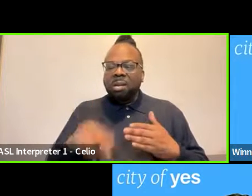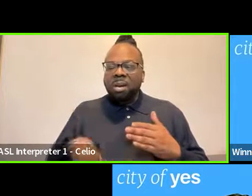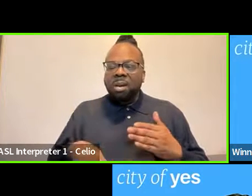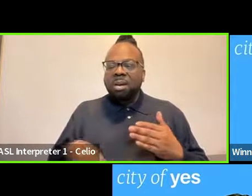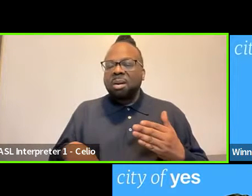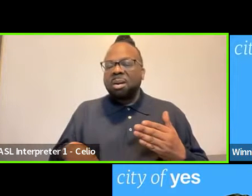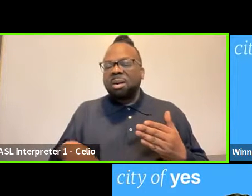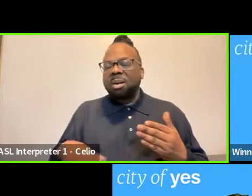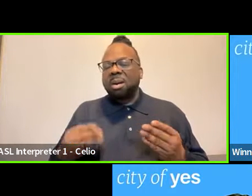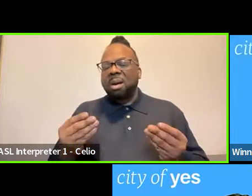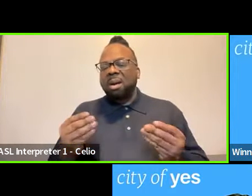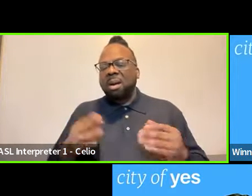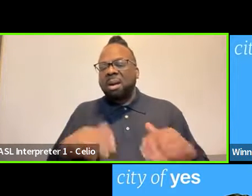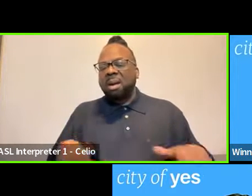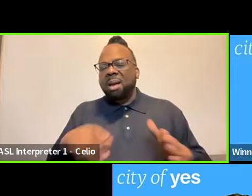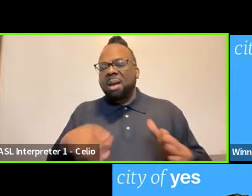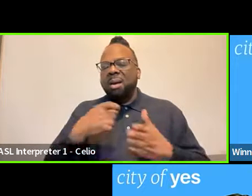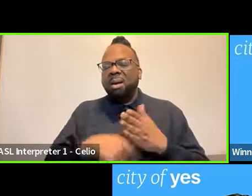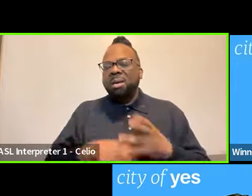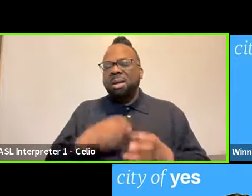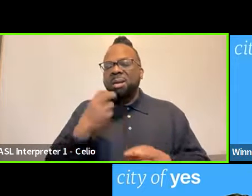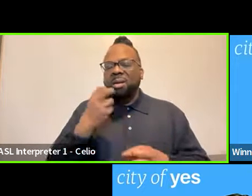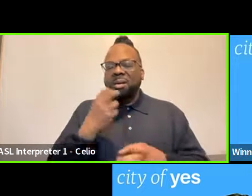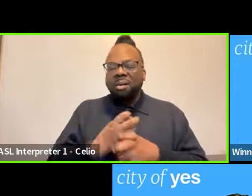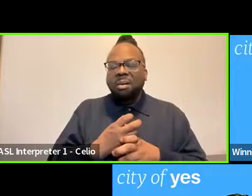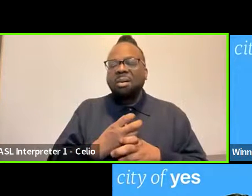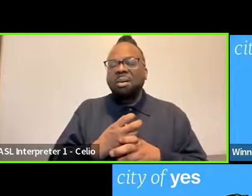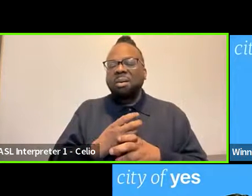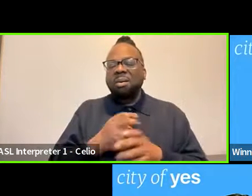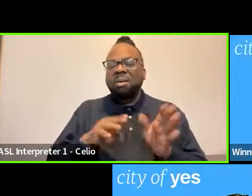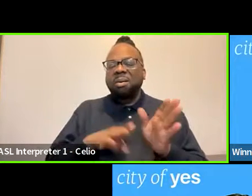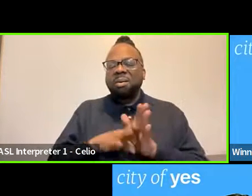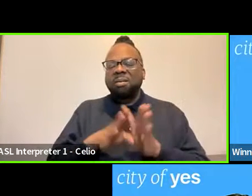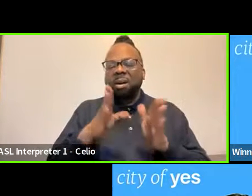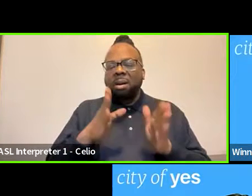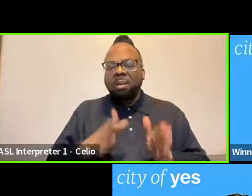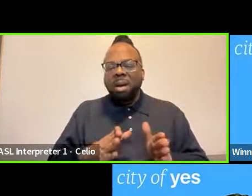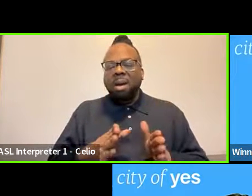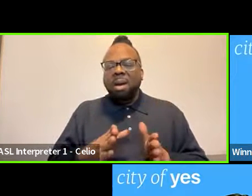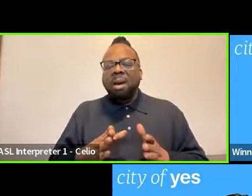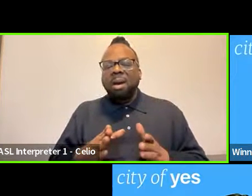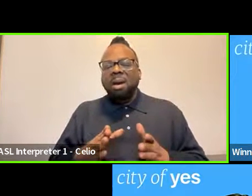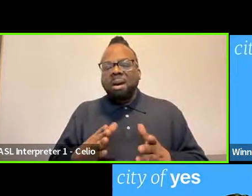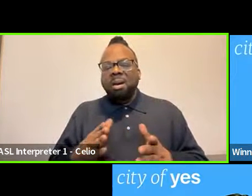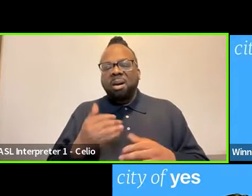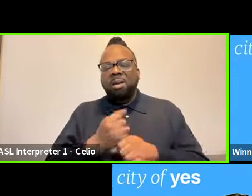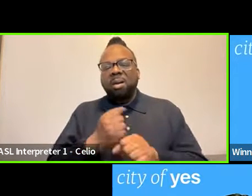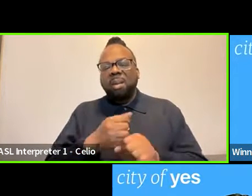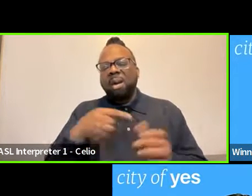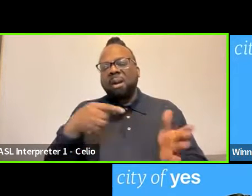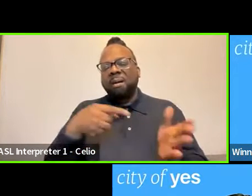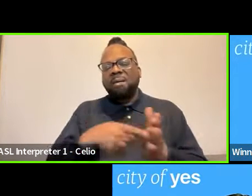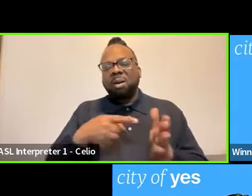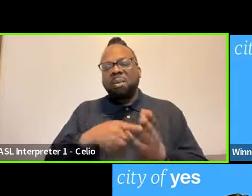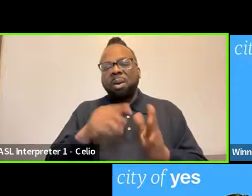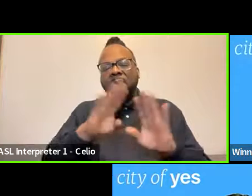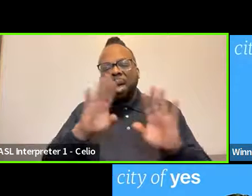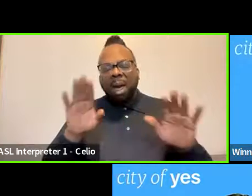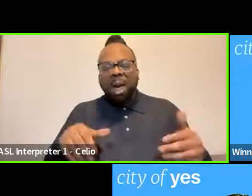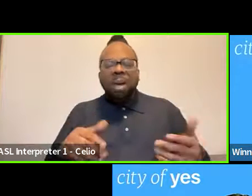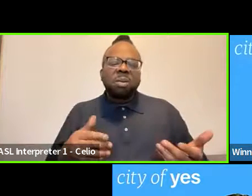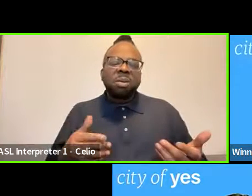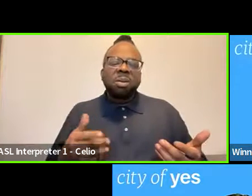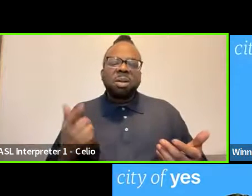land costs, it is very, very difficult for developers to actually develop affordable housing, which is the reason why we have actually